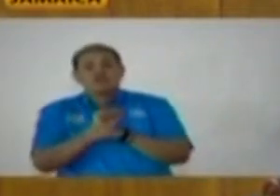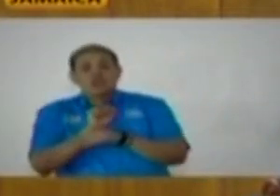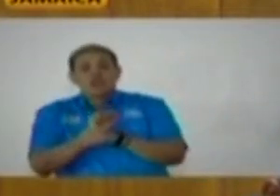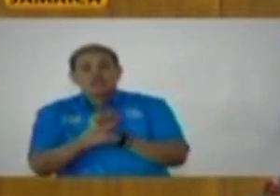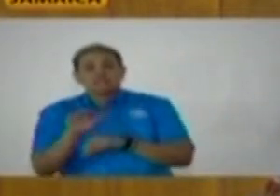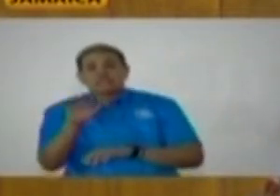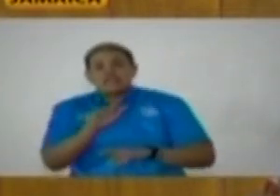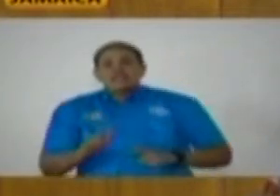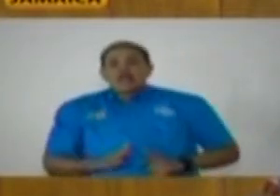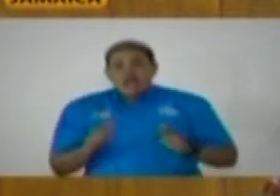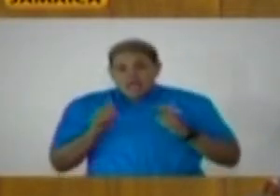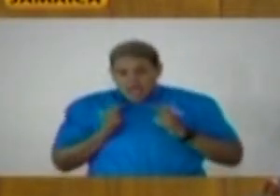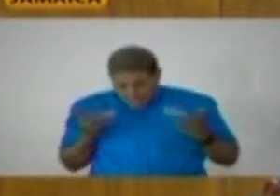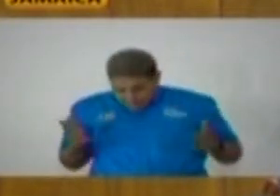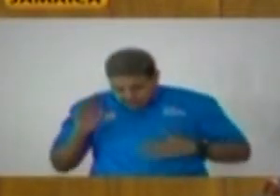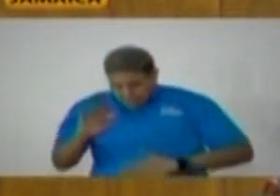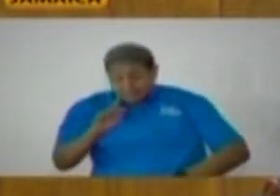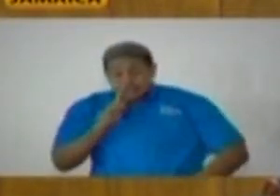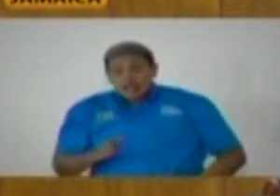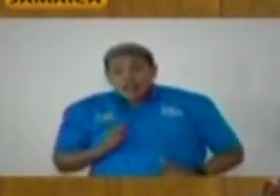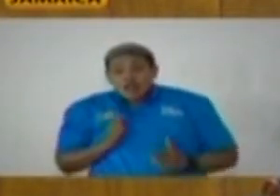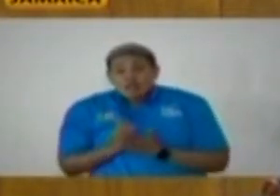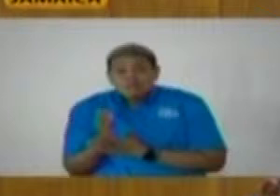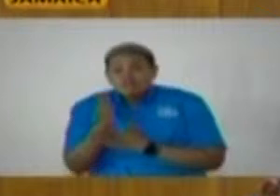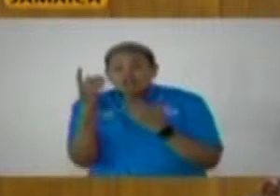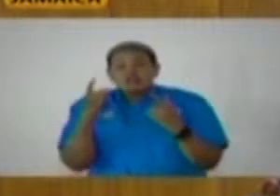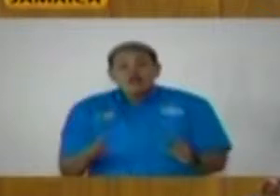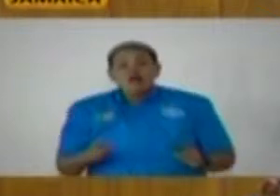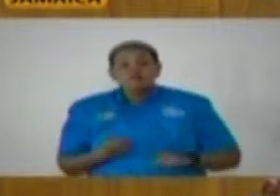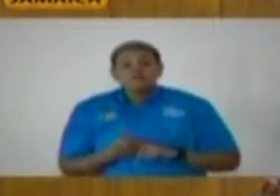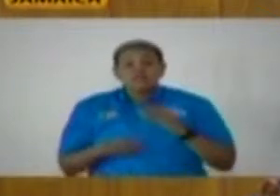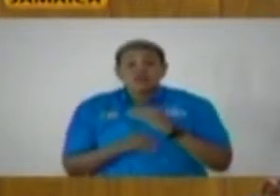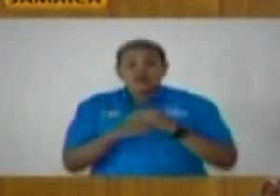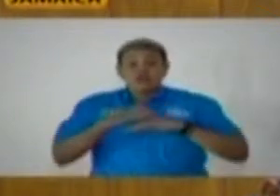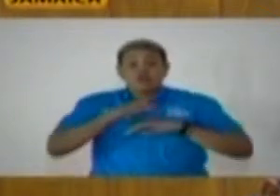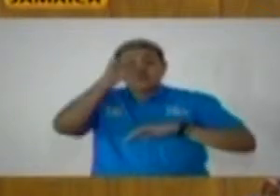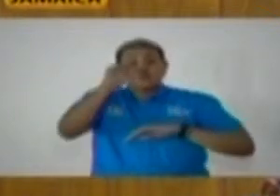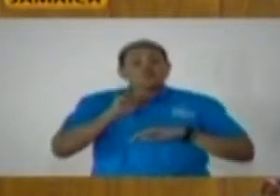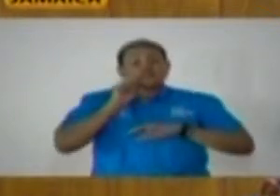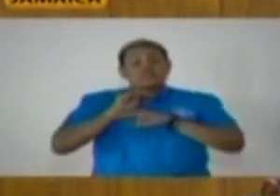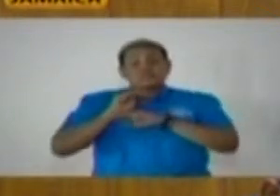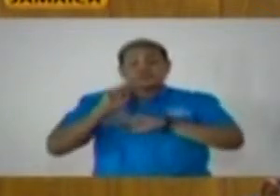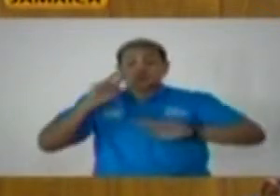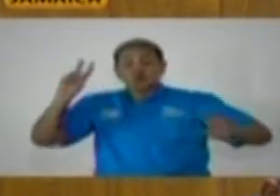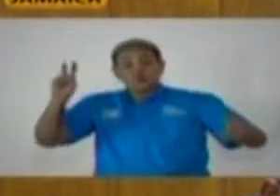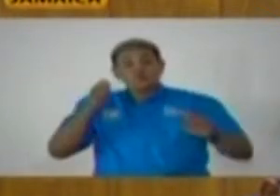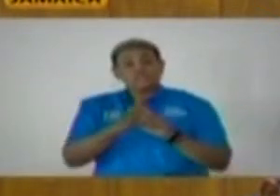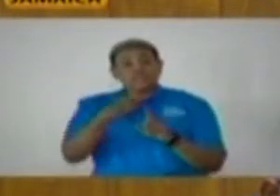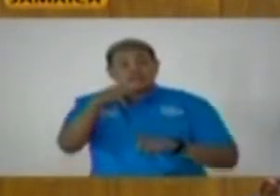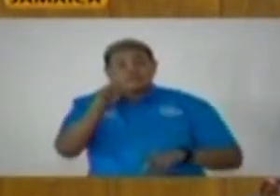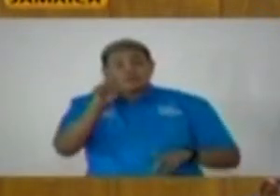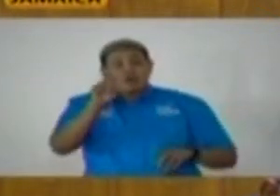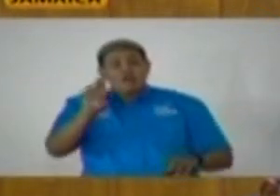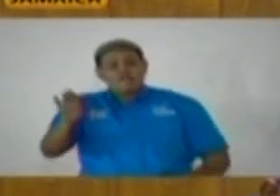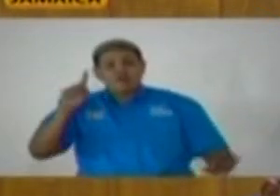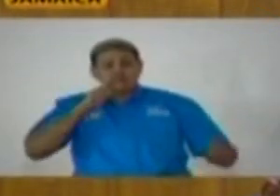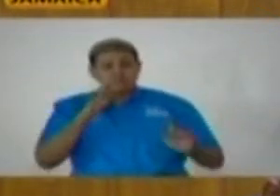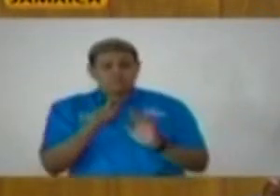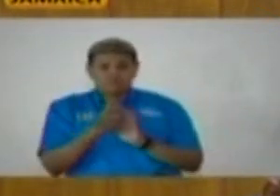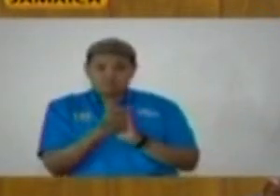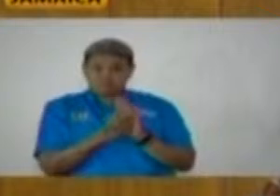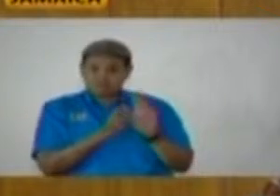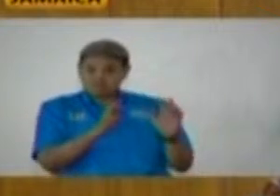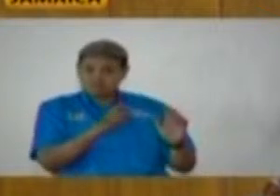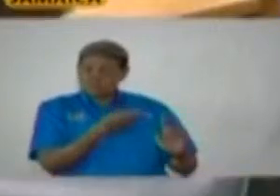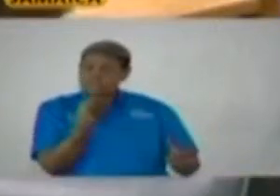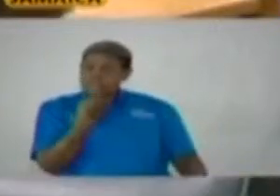their lives, and their livelihoods. On Tuesday, the minister quoted a proverb, an African proverb.